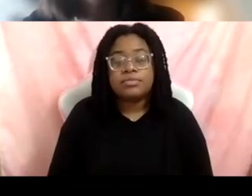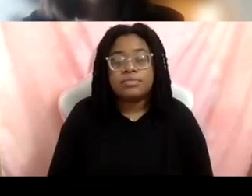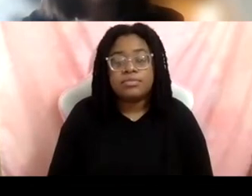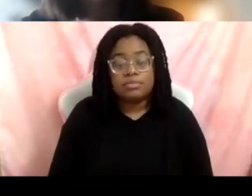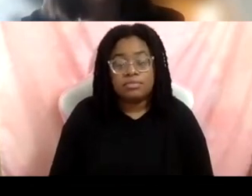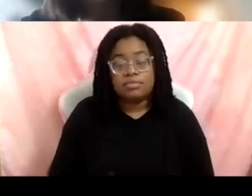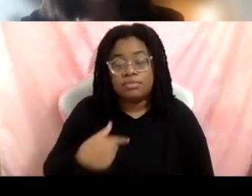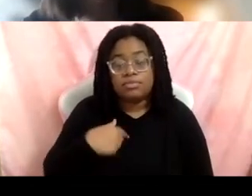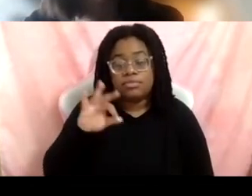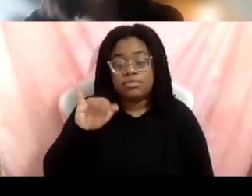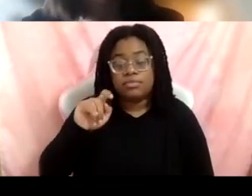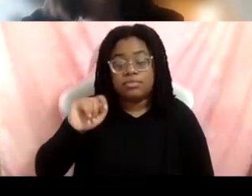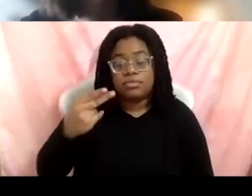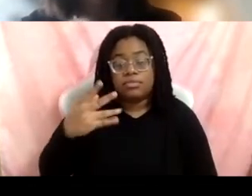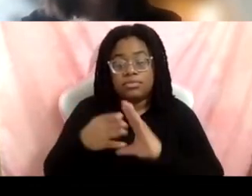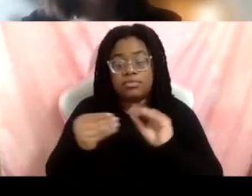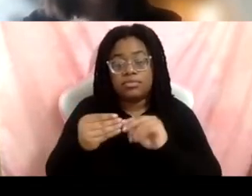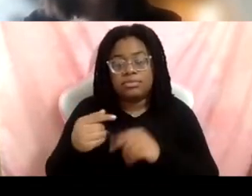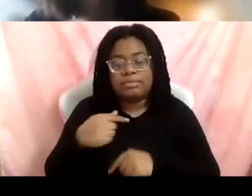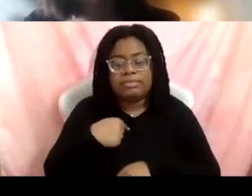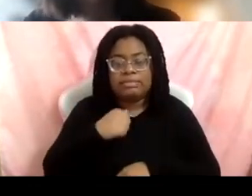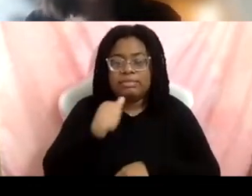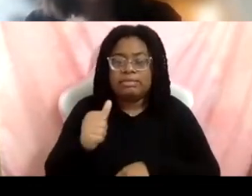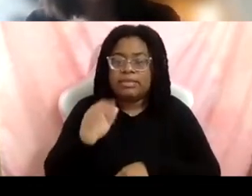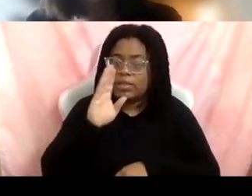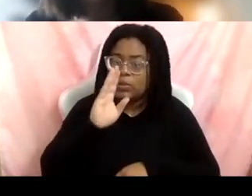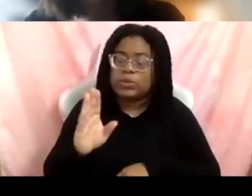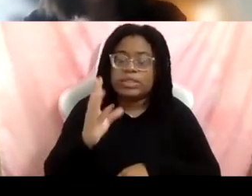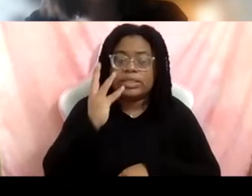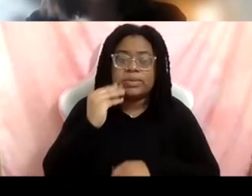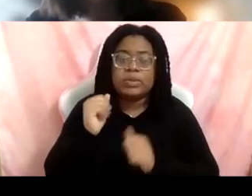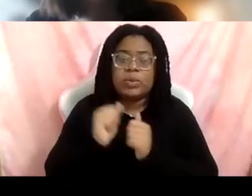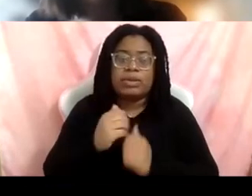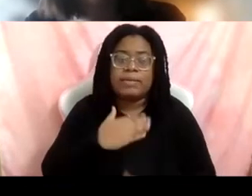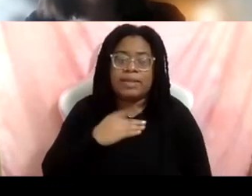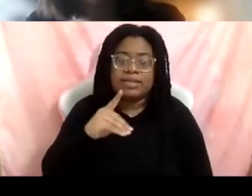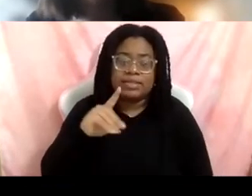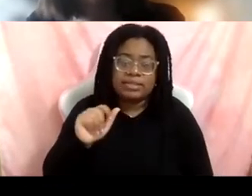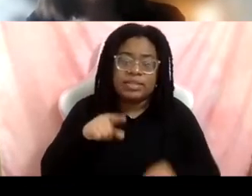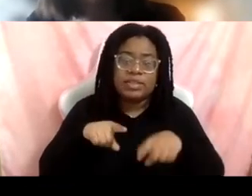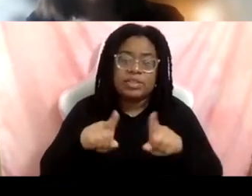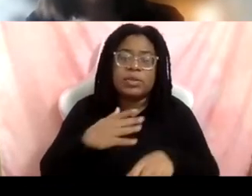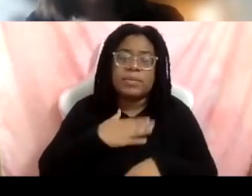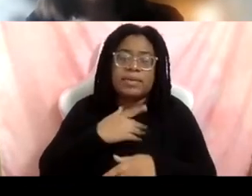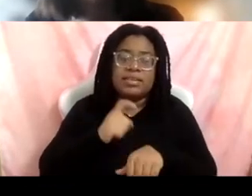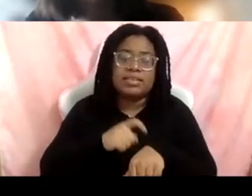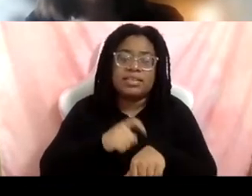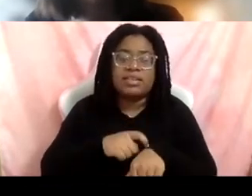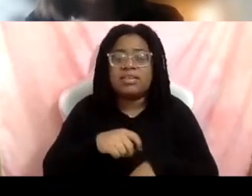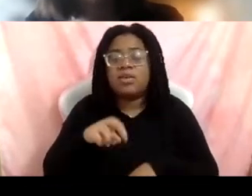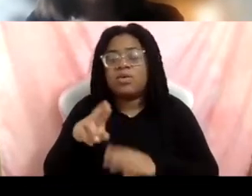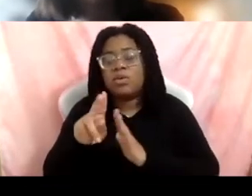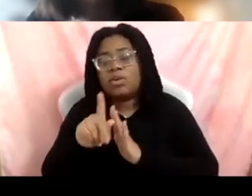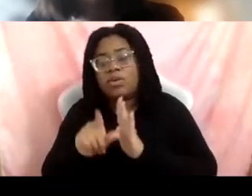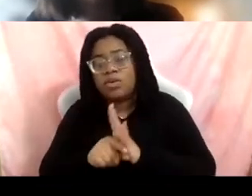I would say, I didn't have any direct experiences related to my disability during my time in either my undergrad or